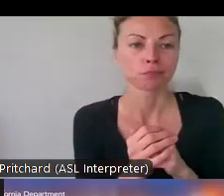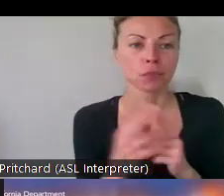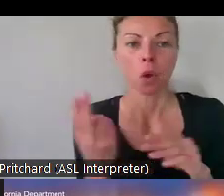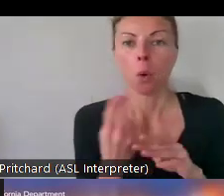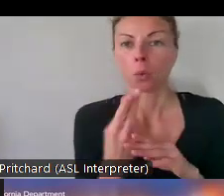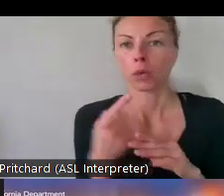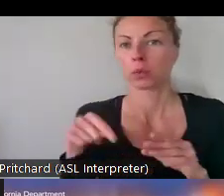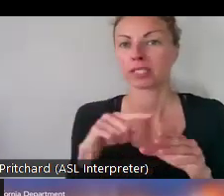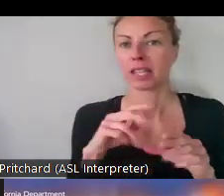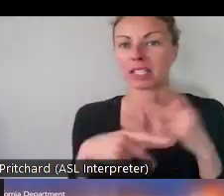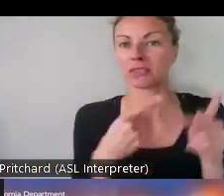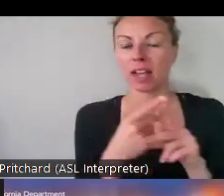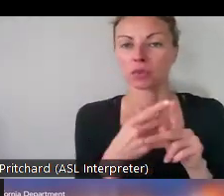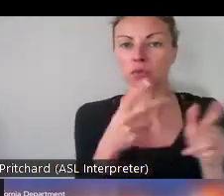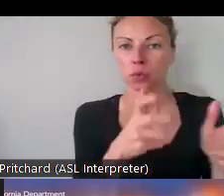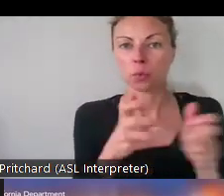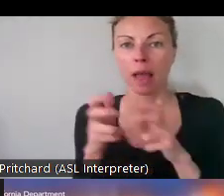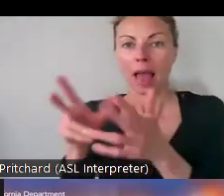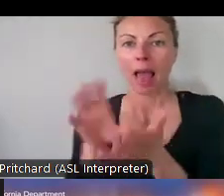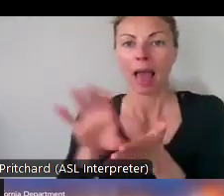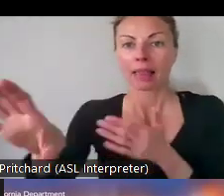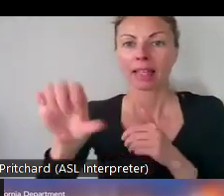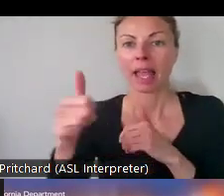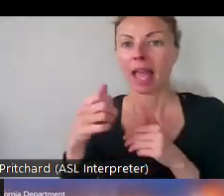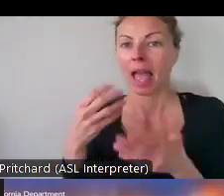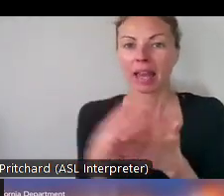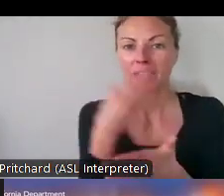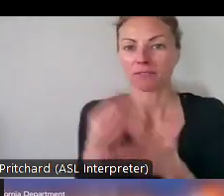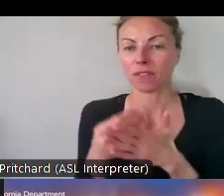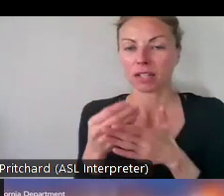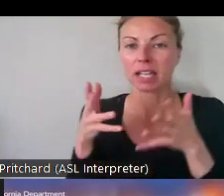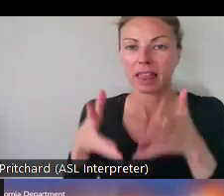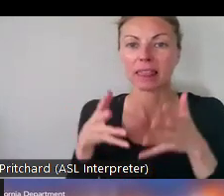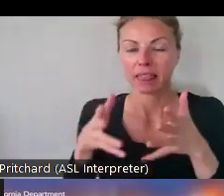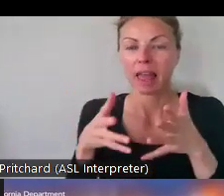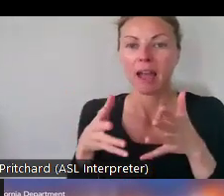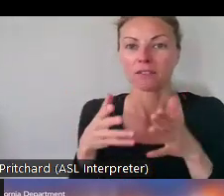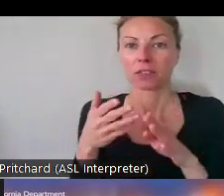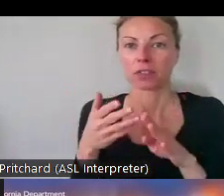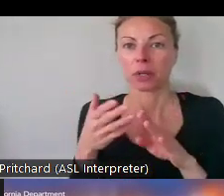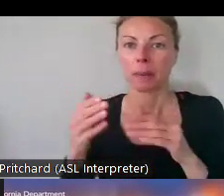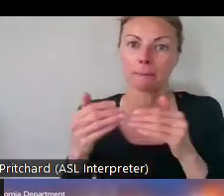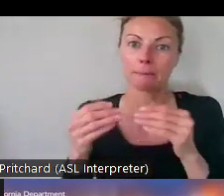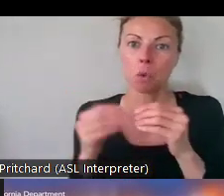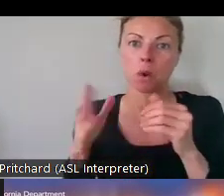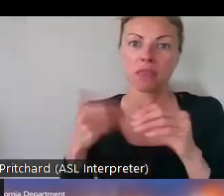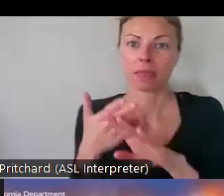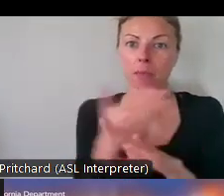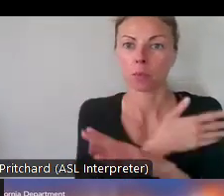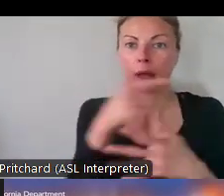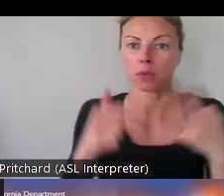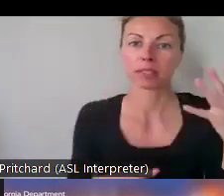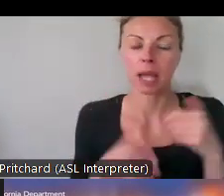factors in order to allocate any funding that is left beyond all the prior steps. So if there's still a general fund balance,